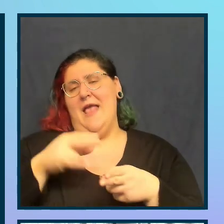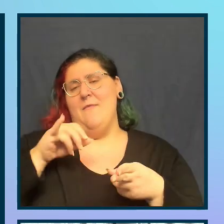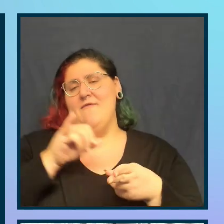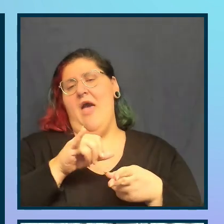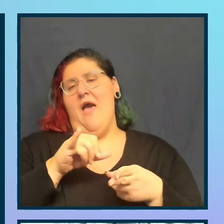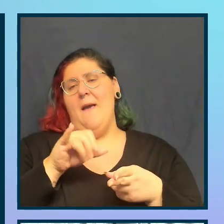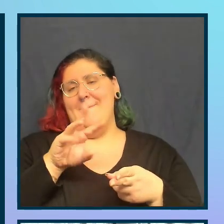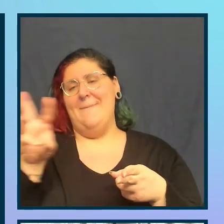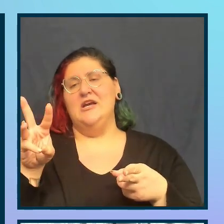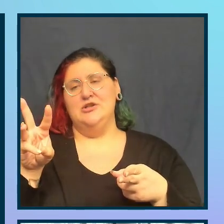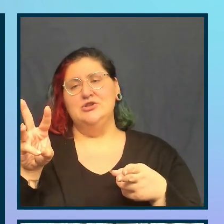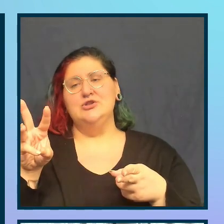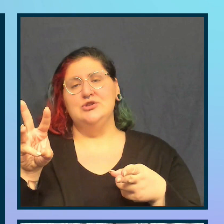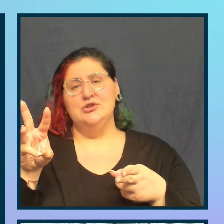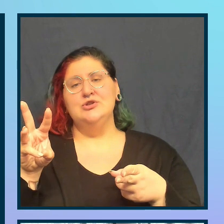I'm going to go ahead and save it.